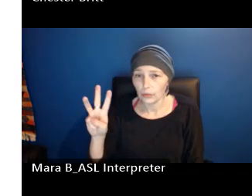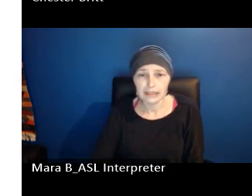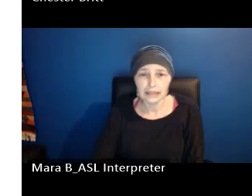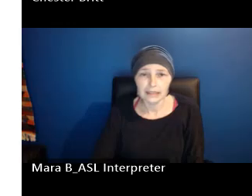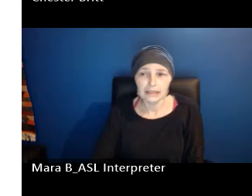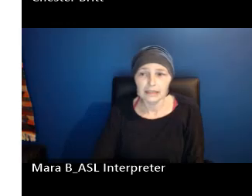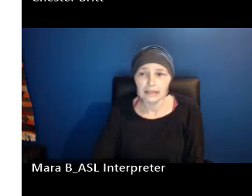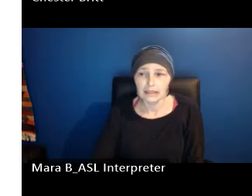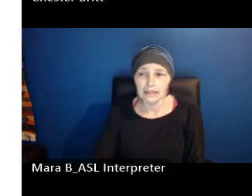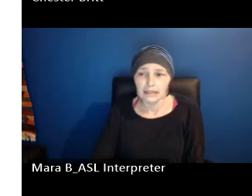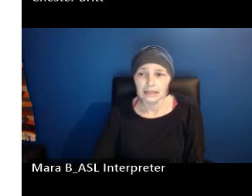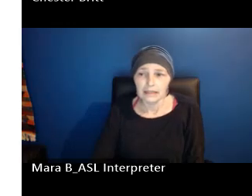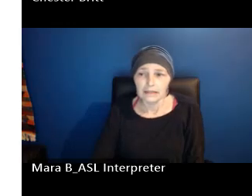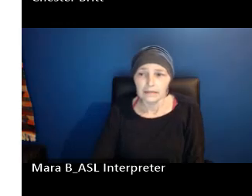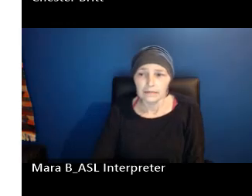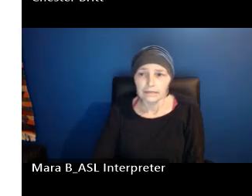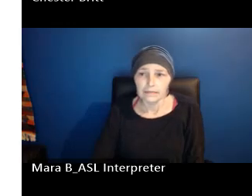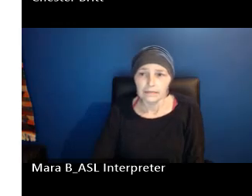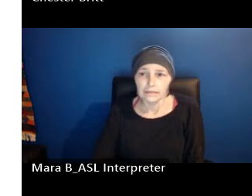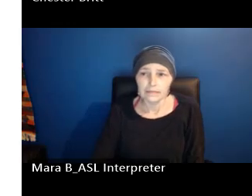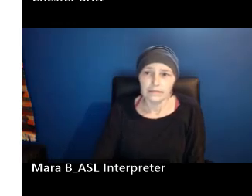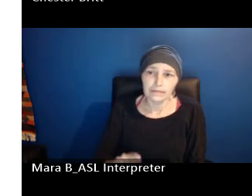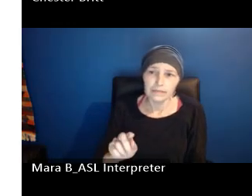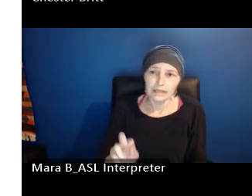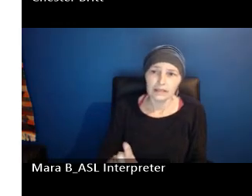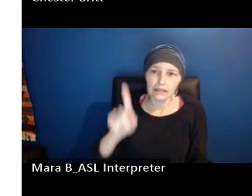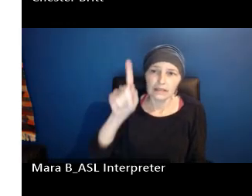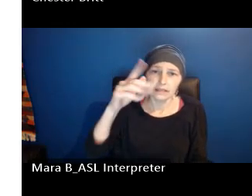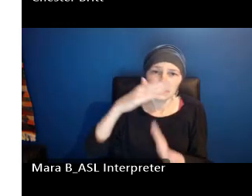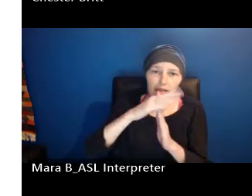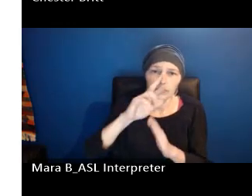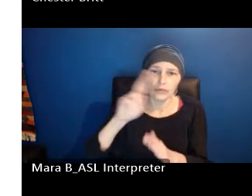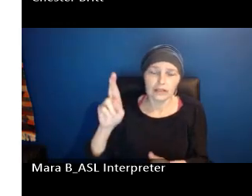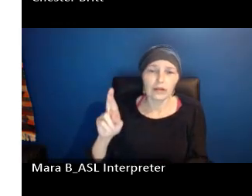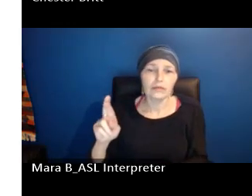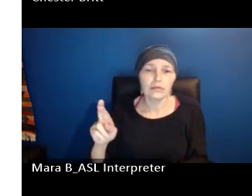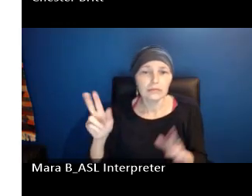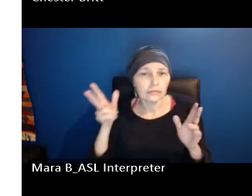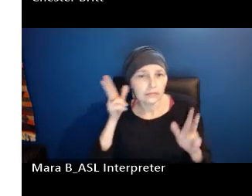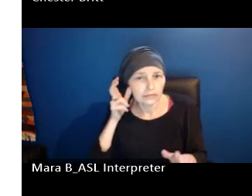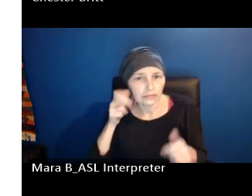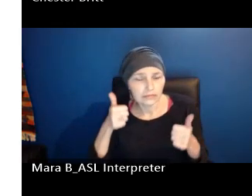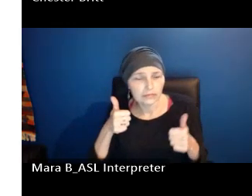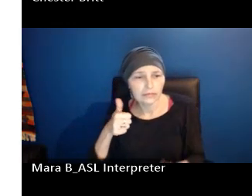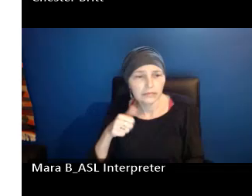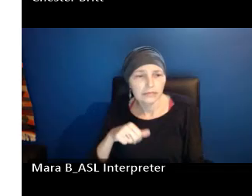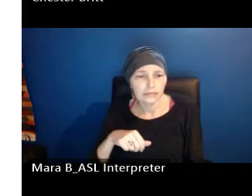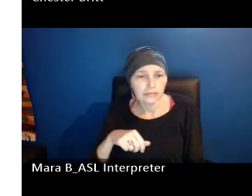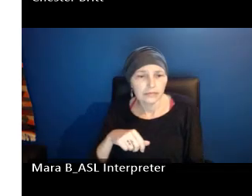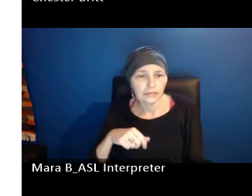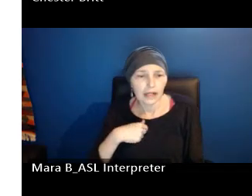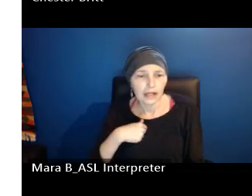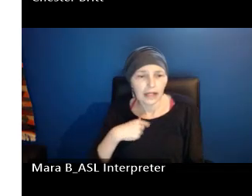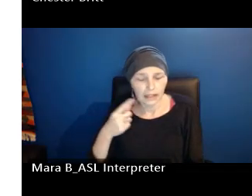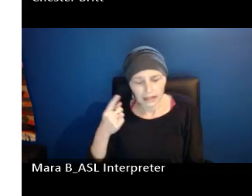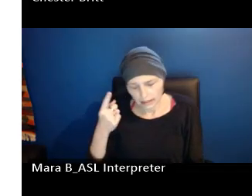Again, hit that microphone at the top right of Teams. Yes, can you hear me? We can hear you. Okay. I just think